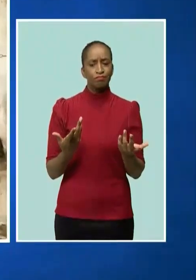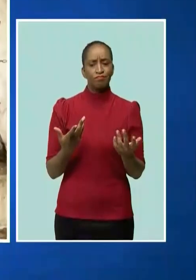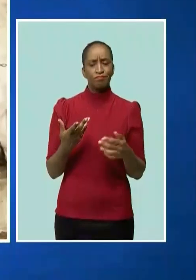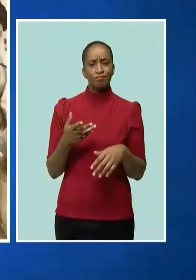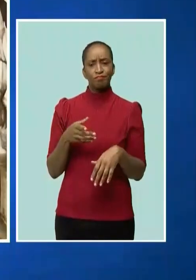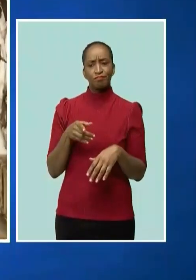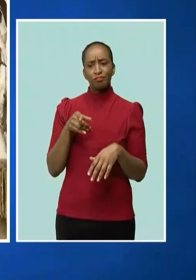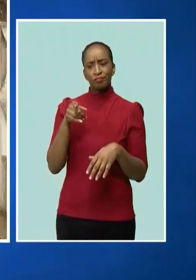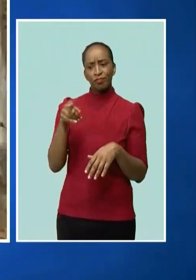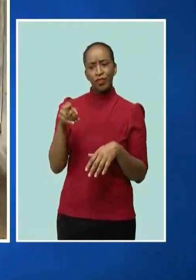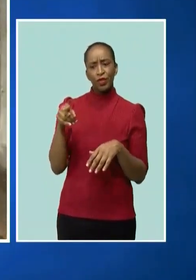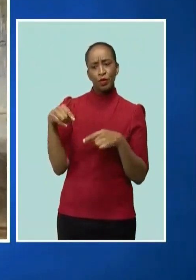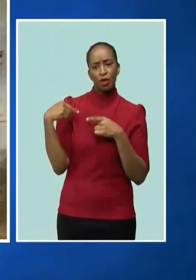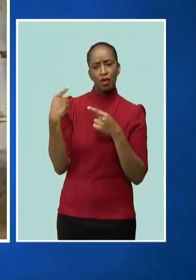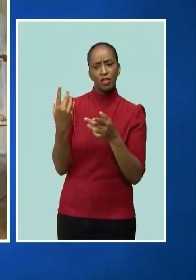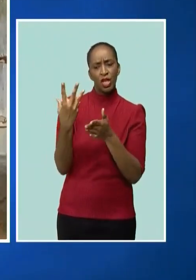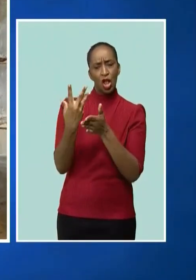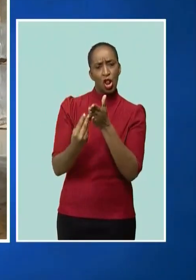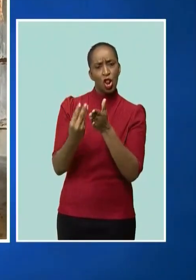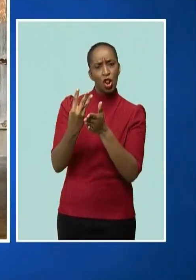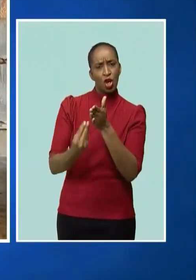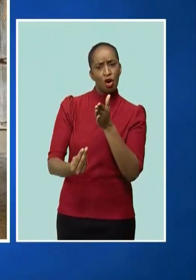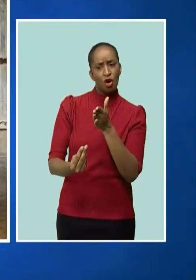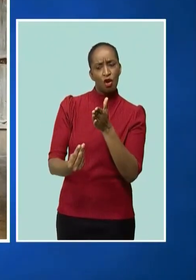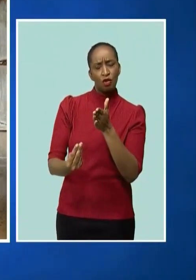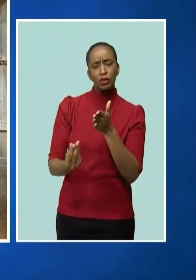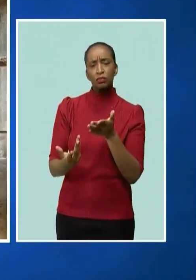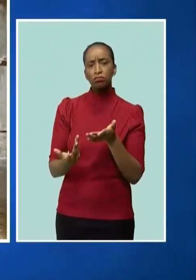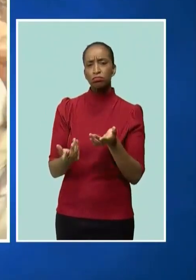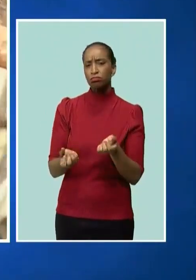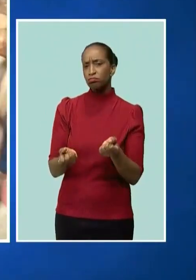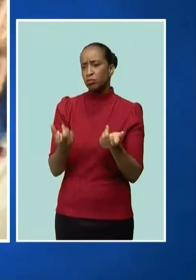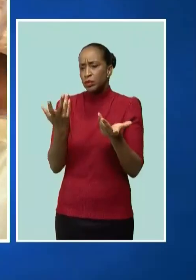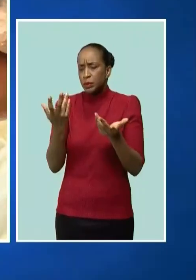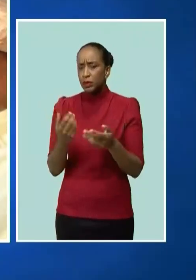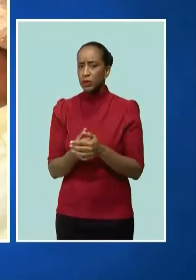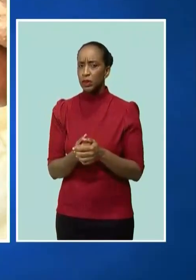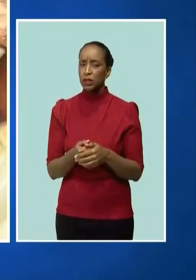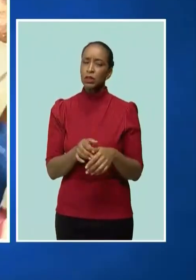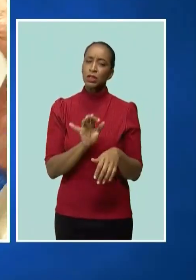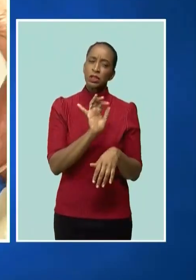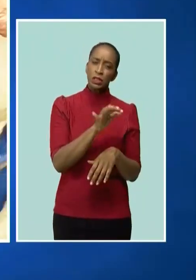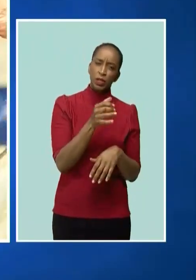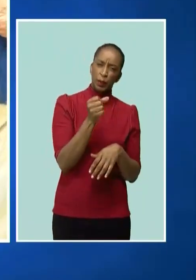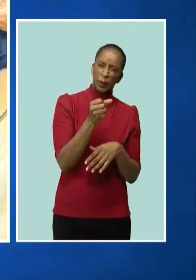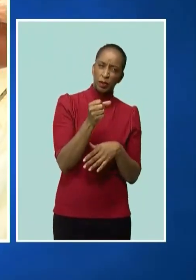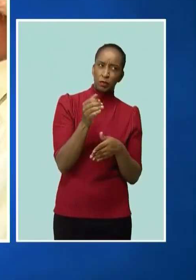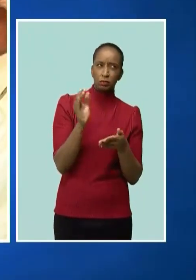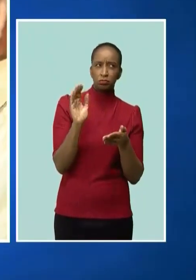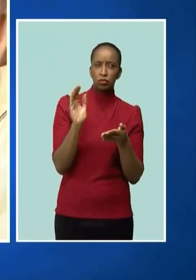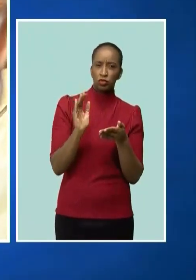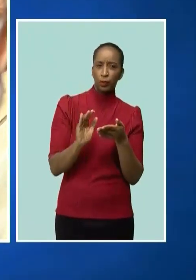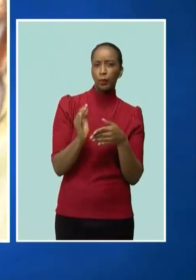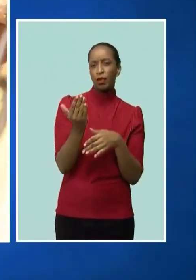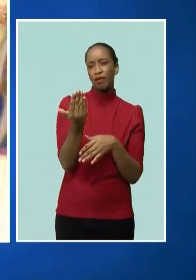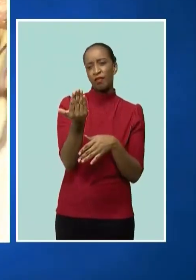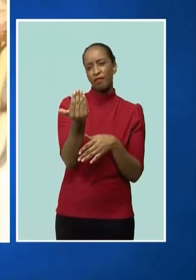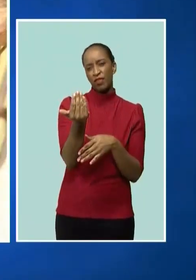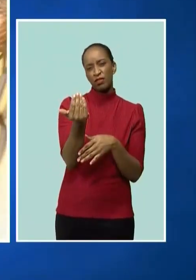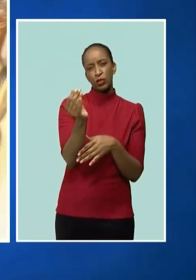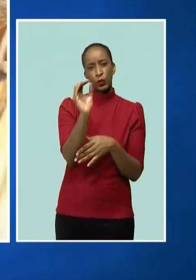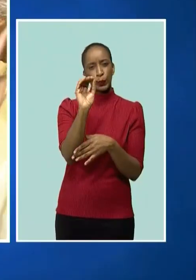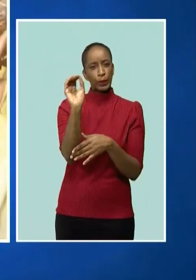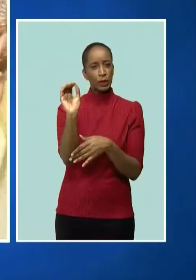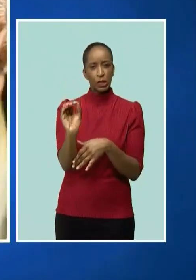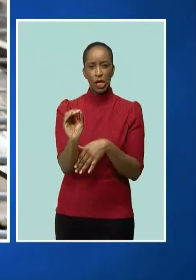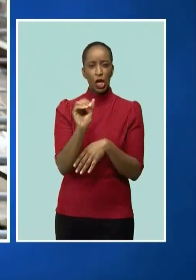losses these last couple of months as a result of these weather conditions. The production drop is like 15%. So you're seeing lower